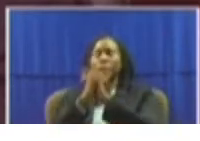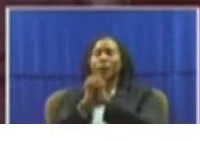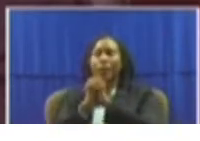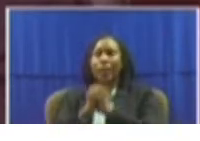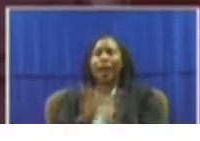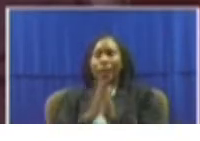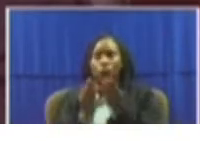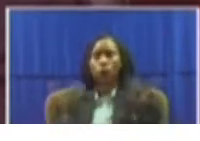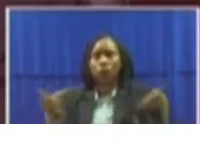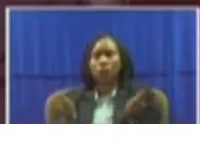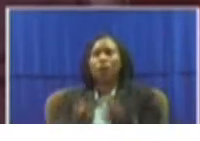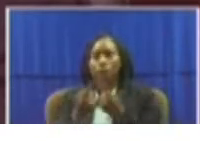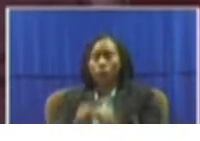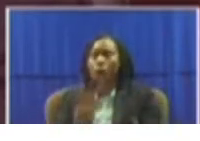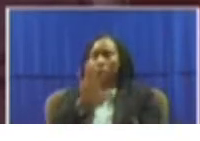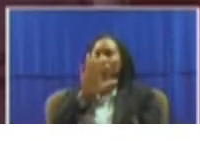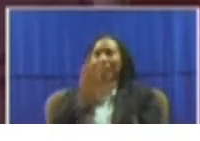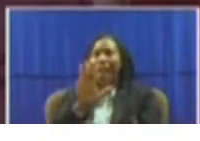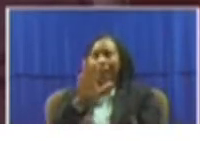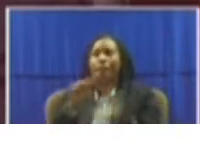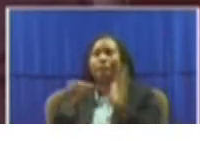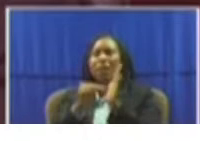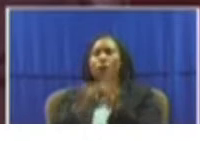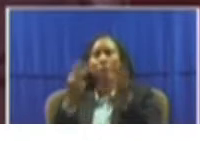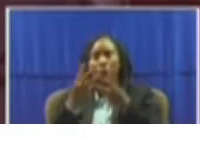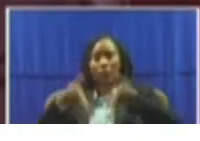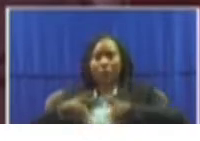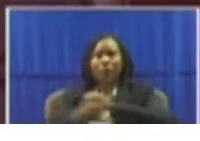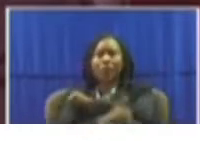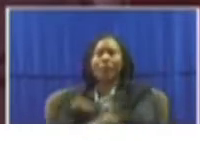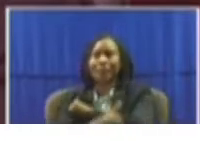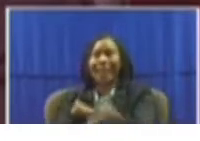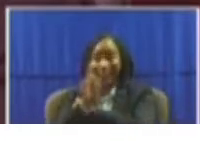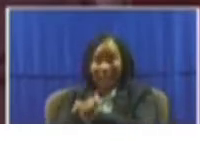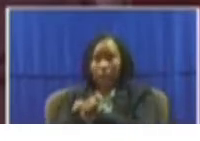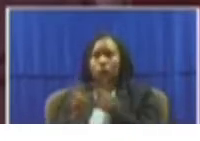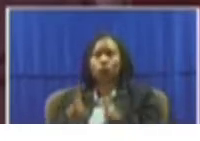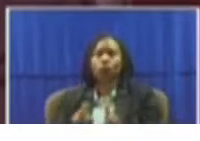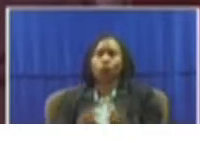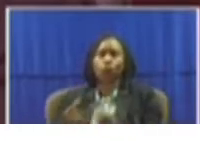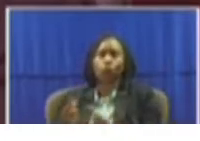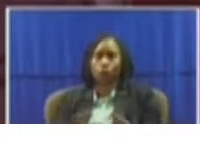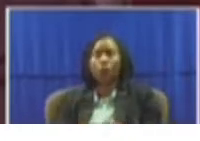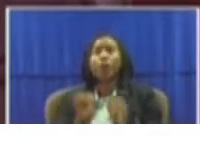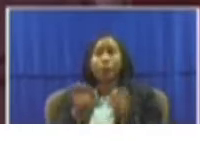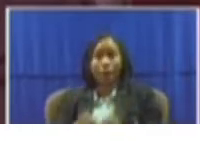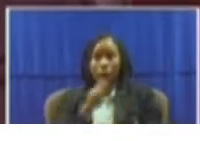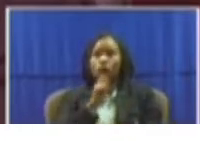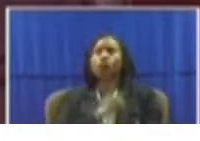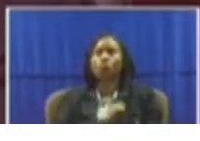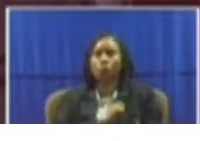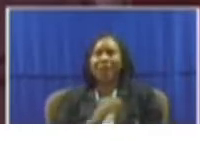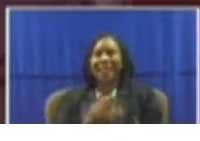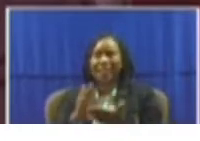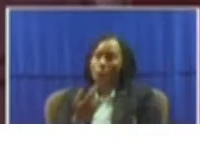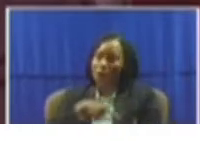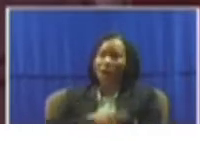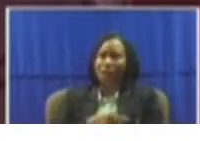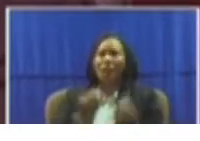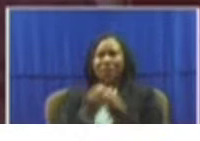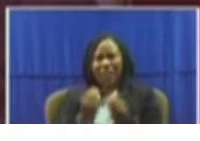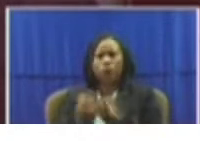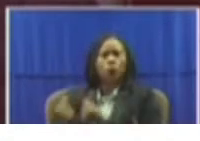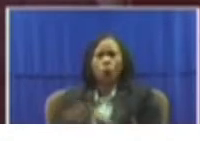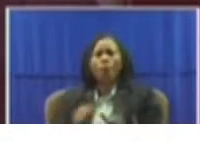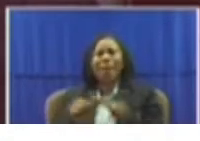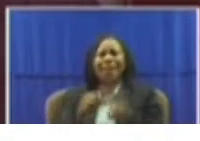African 59 million people in this country. And that is what we should be doing. And yes, indeed, some of us do things better than